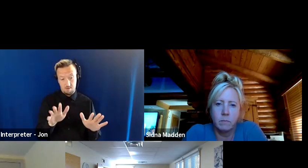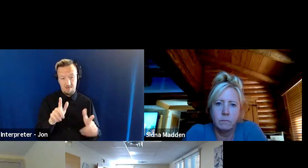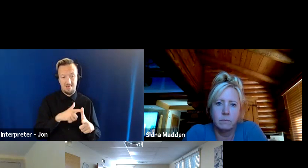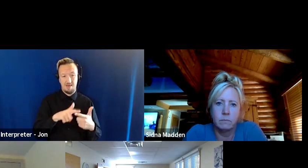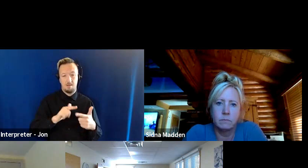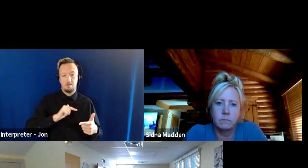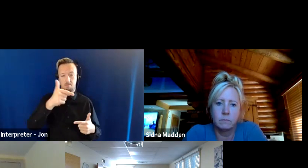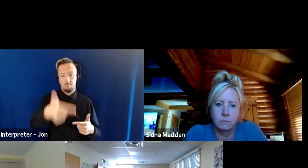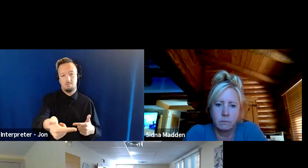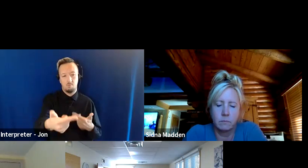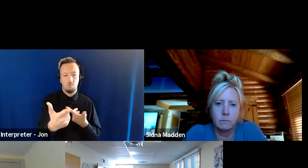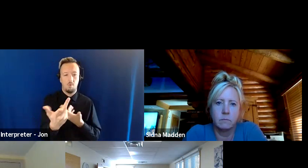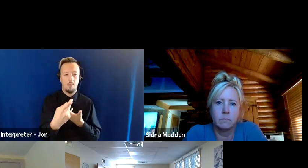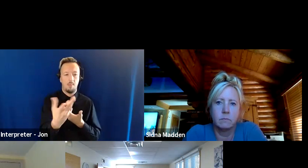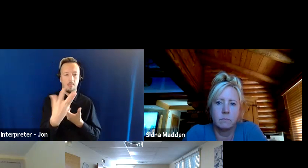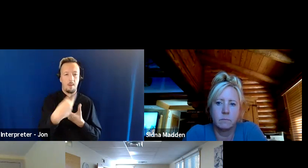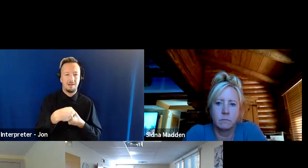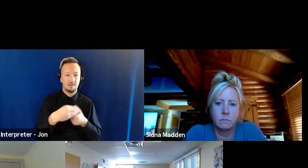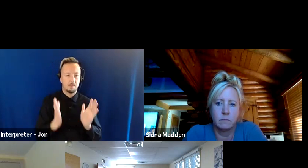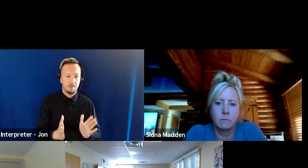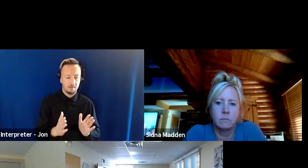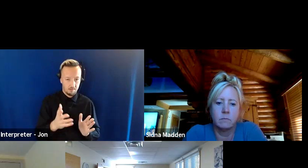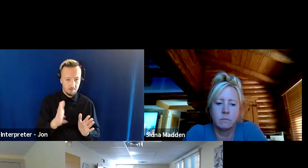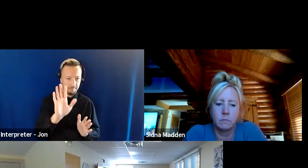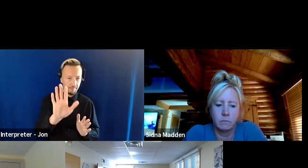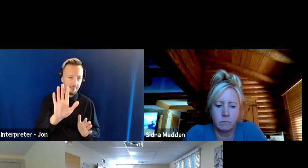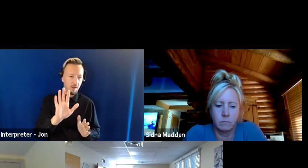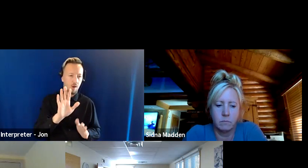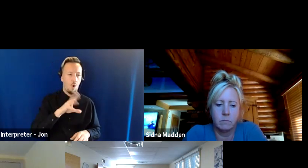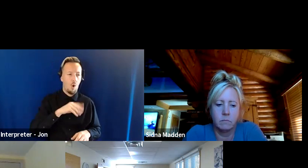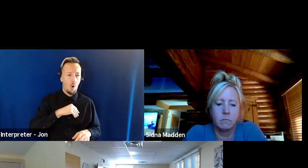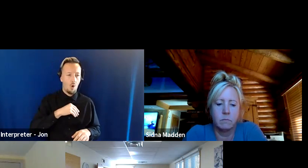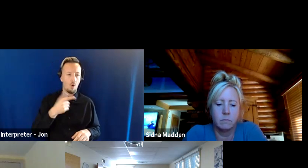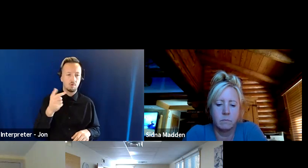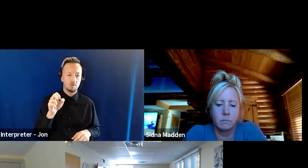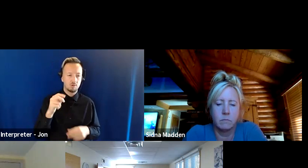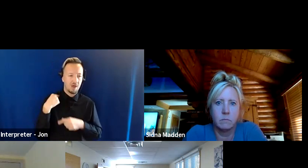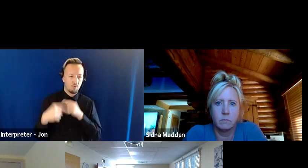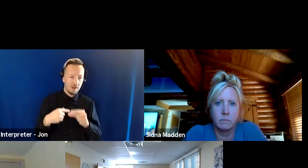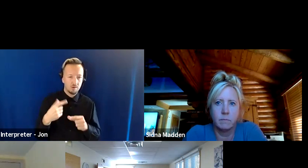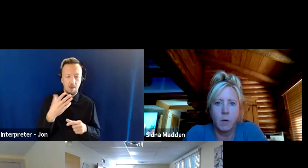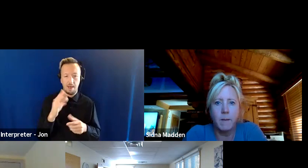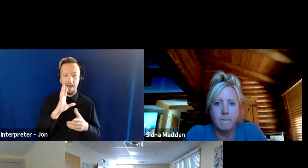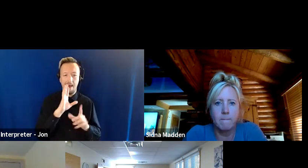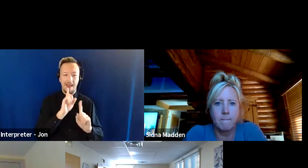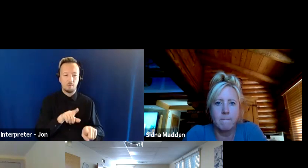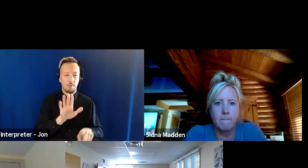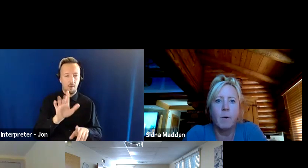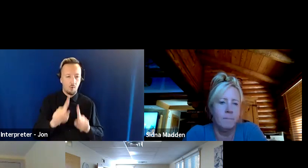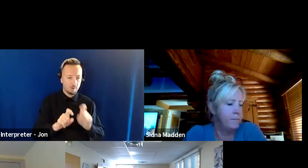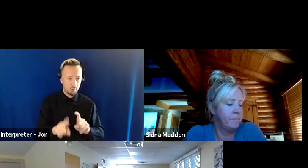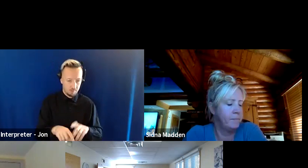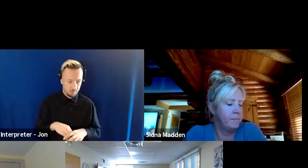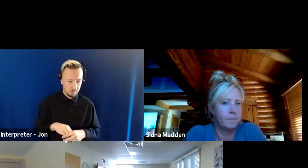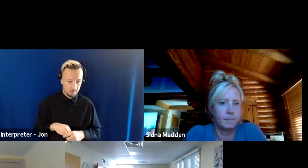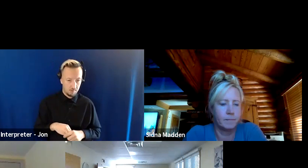to participants to say their own generation and answer any of the questions they wanted of the 4 questions.